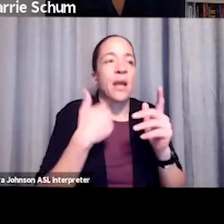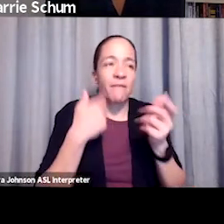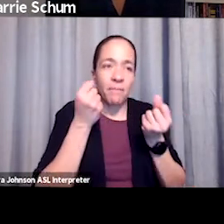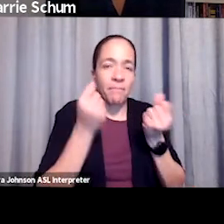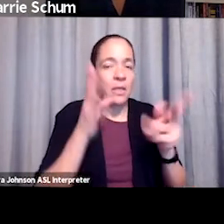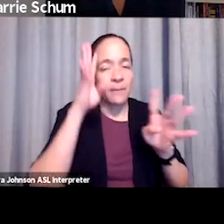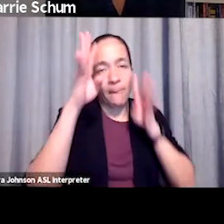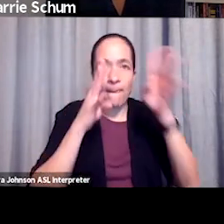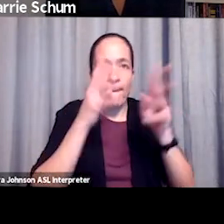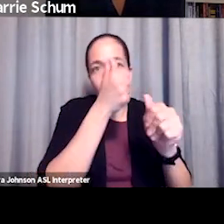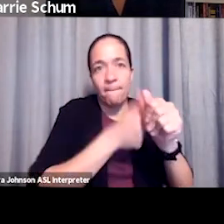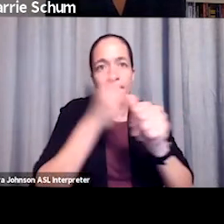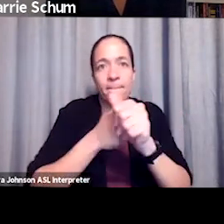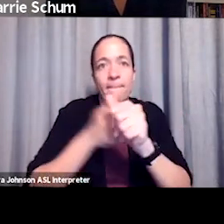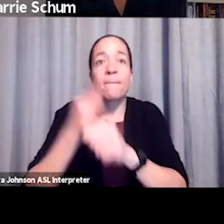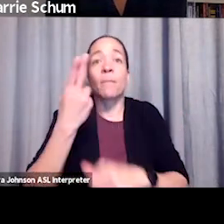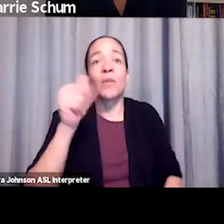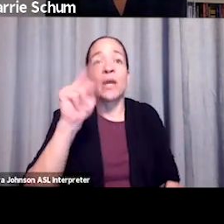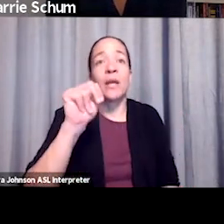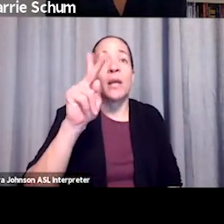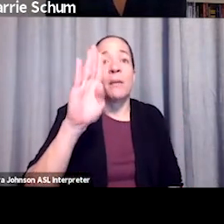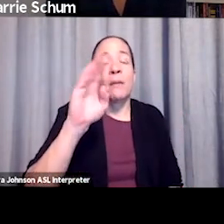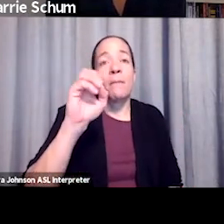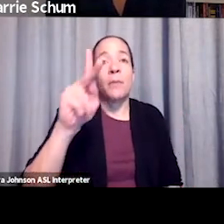that, again, you can get from our website.